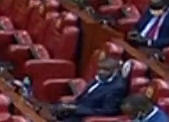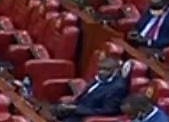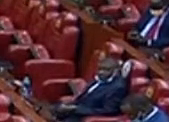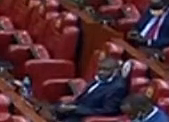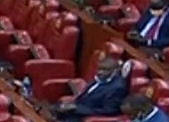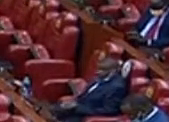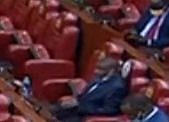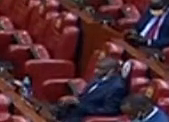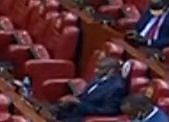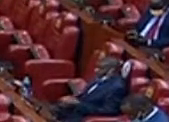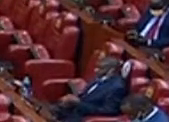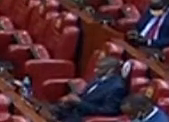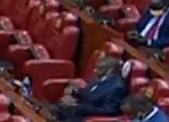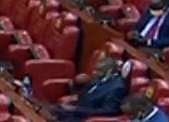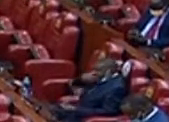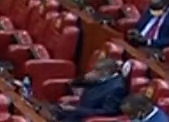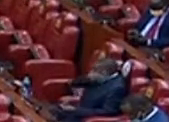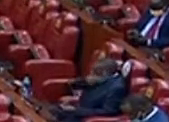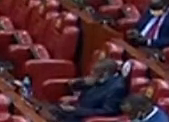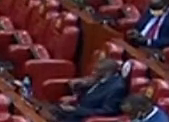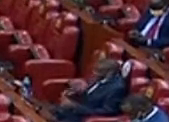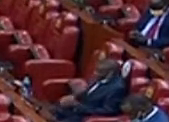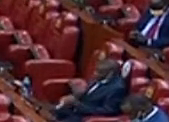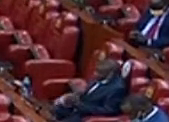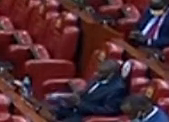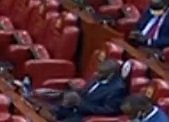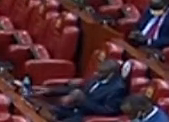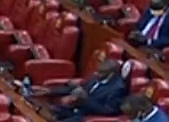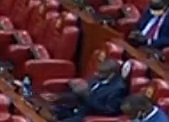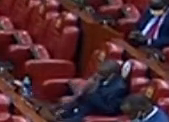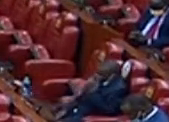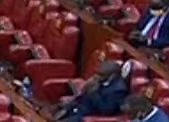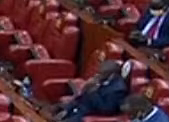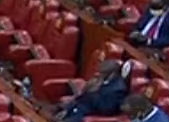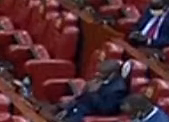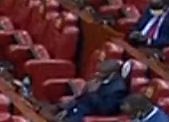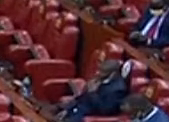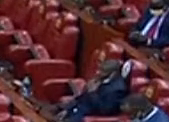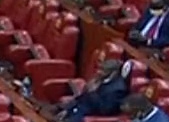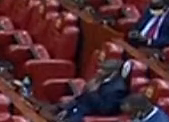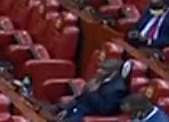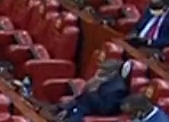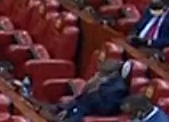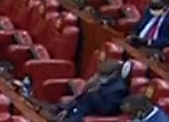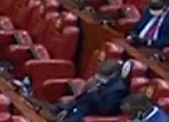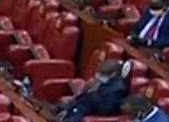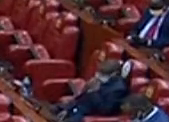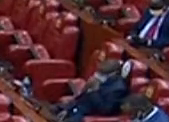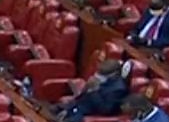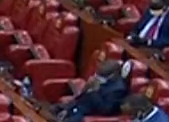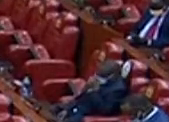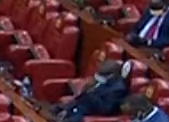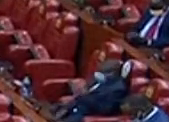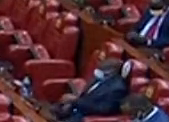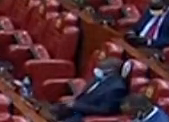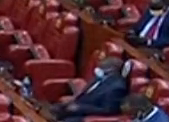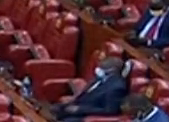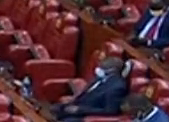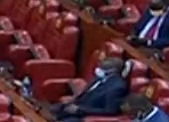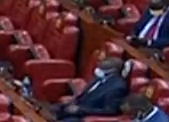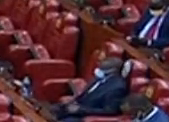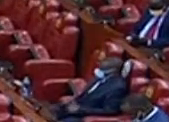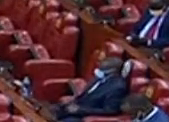to manage the public debt in the country, both at both levels of this Kenyan